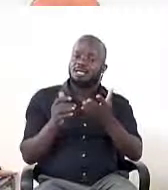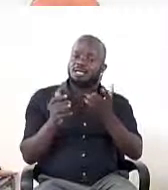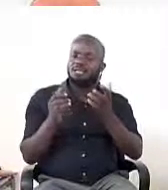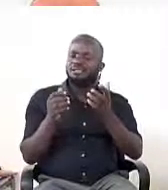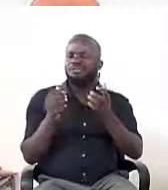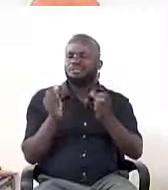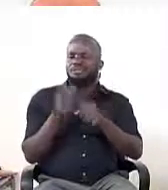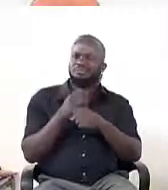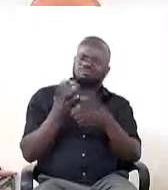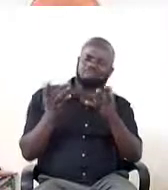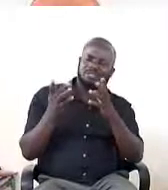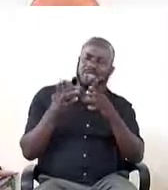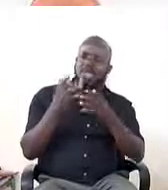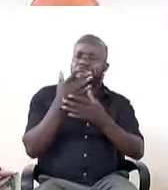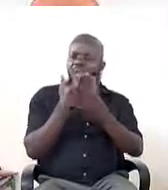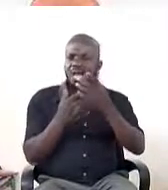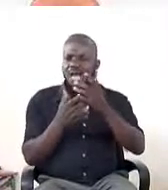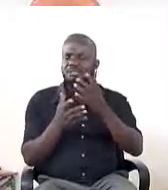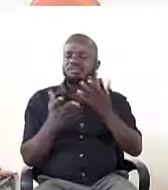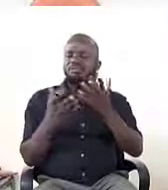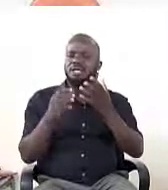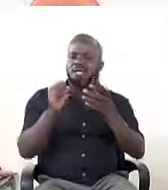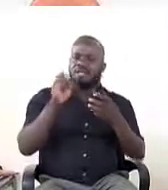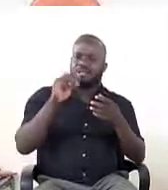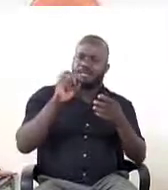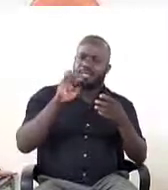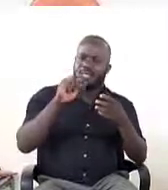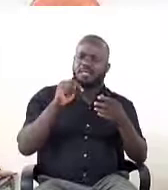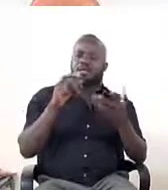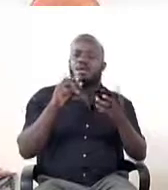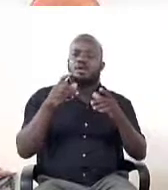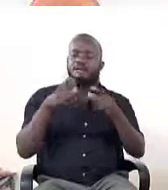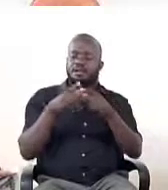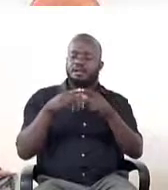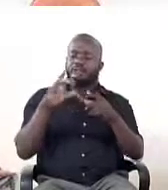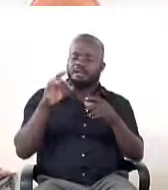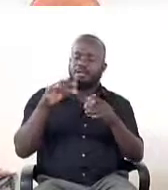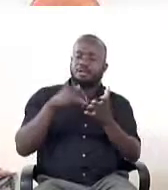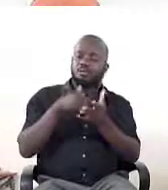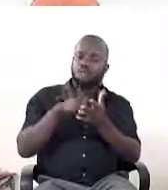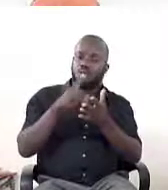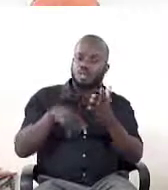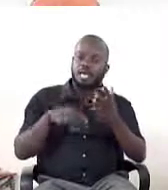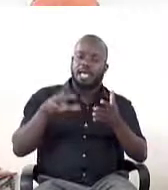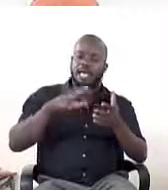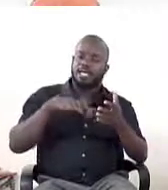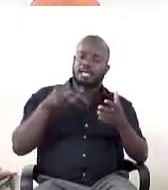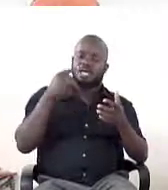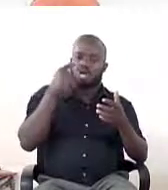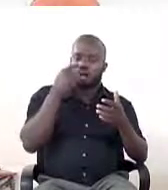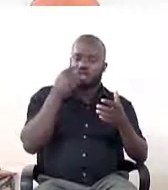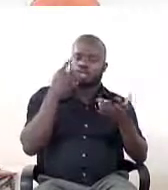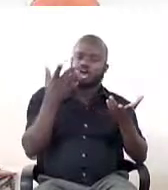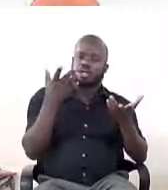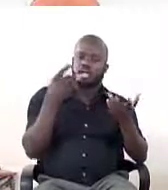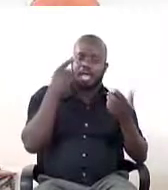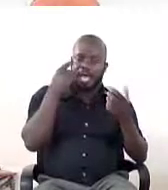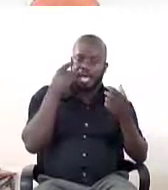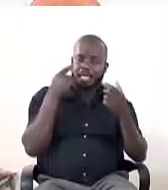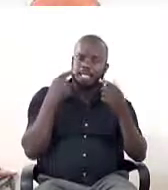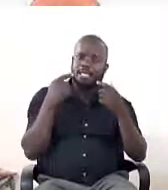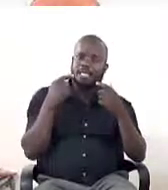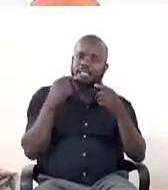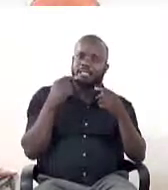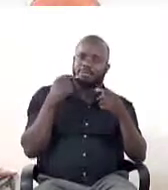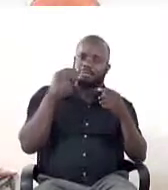to be exposed to blood, semen, vaginal fluids, or breast milk. Would include the area up the nose or on the inside